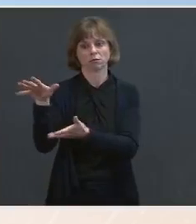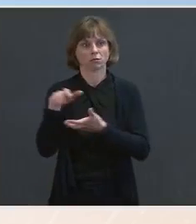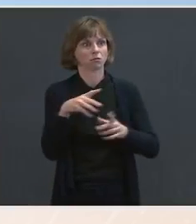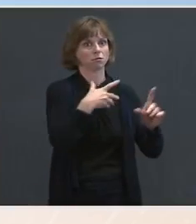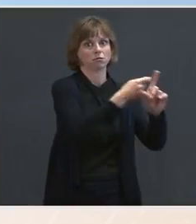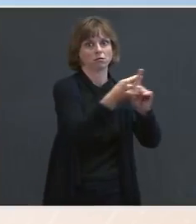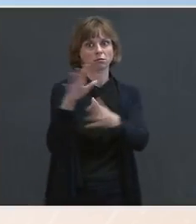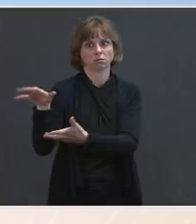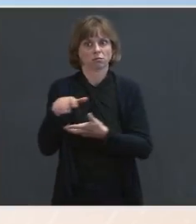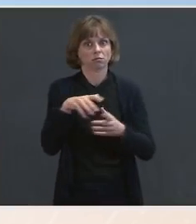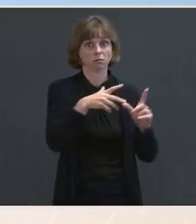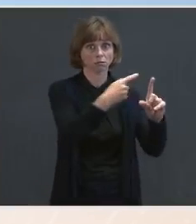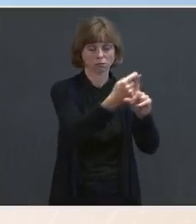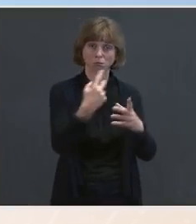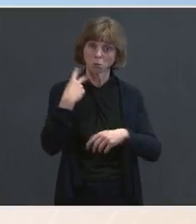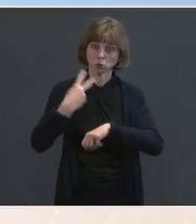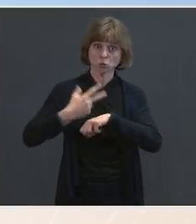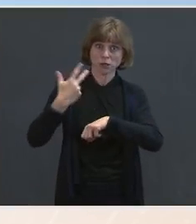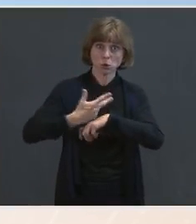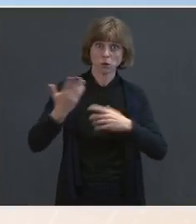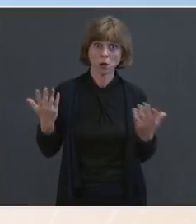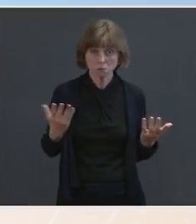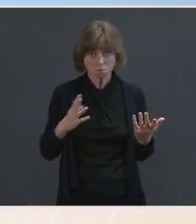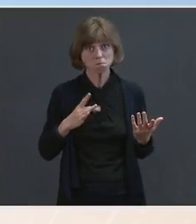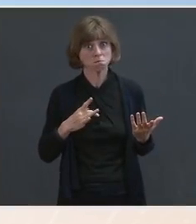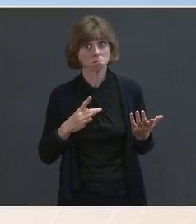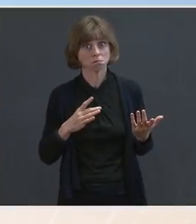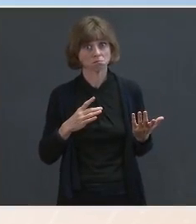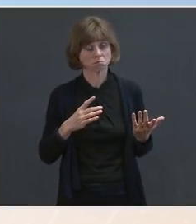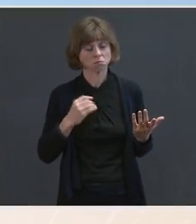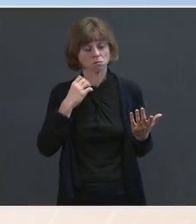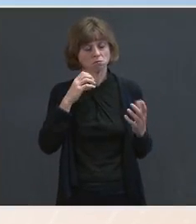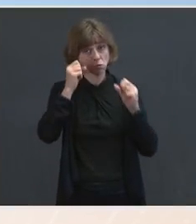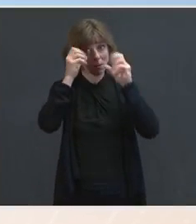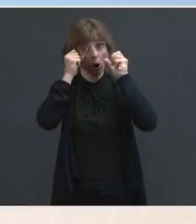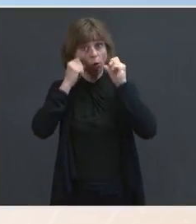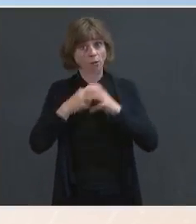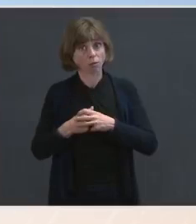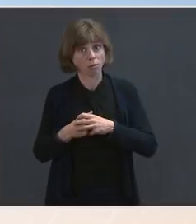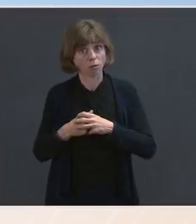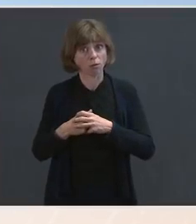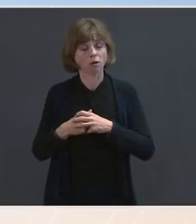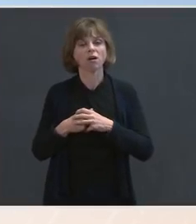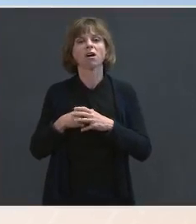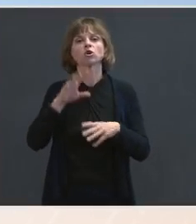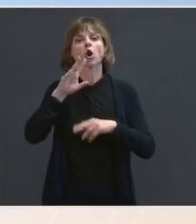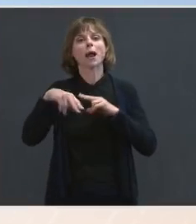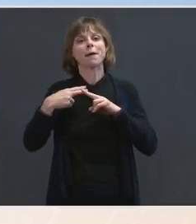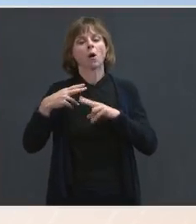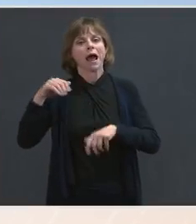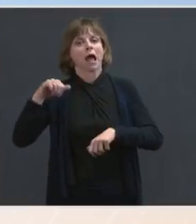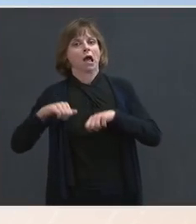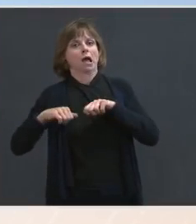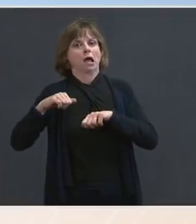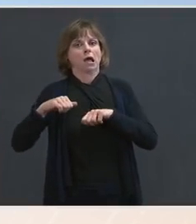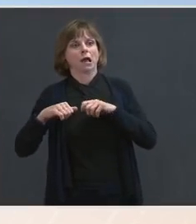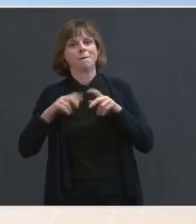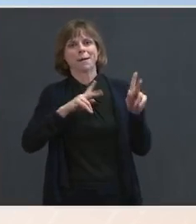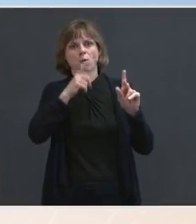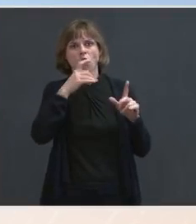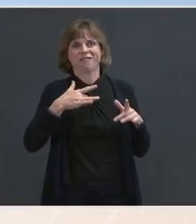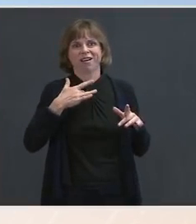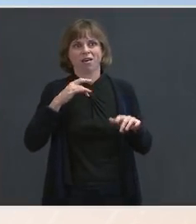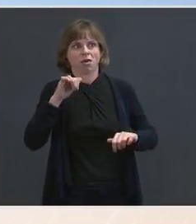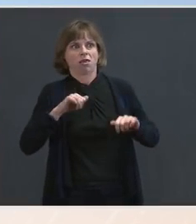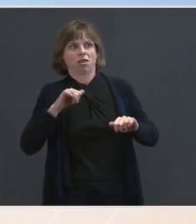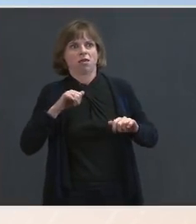remarkable throughput. Now, on hesitancy, you know, our lead doc on this testified last week to Congress that,